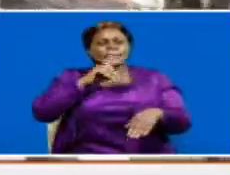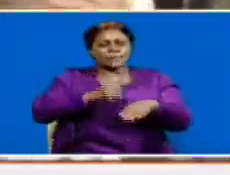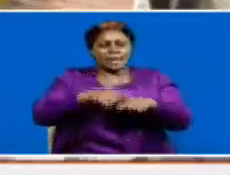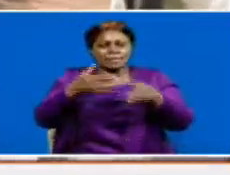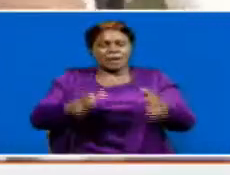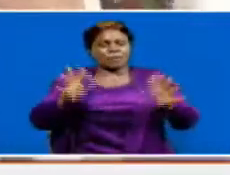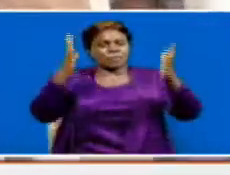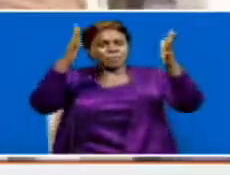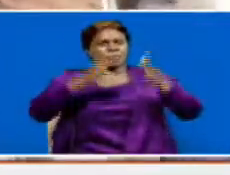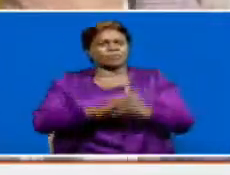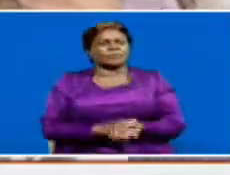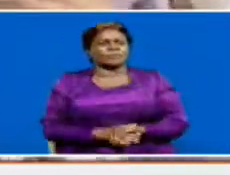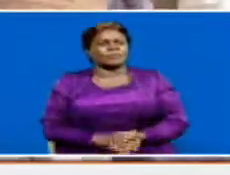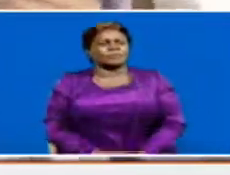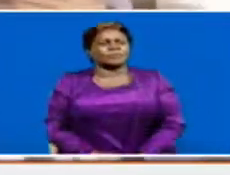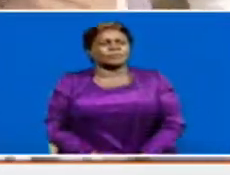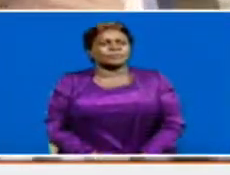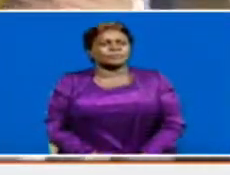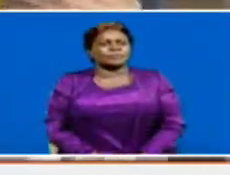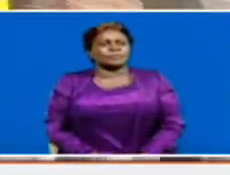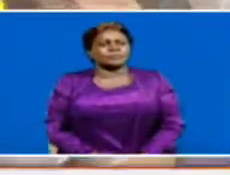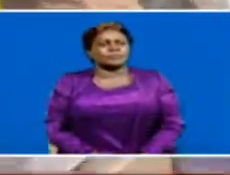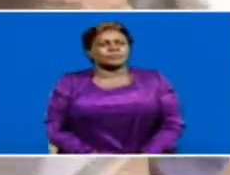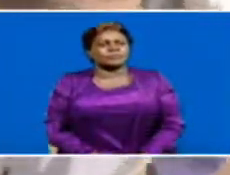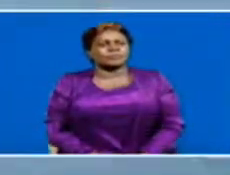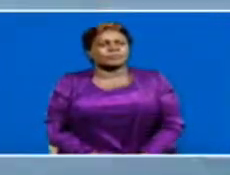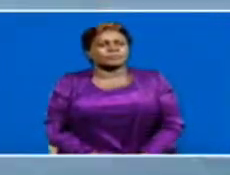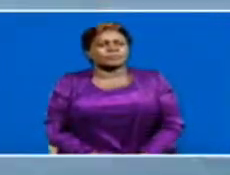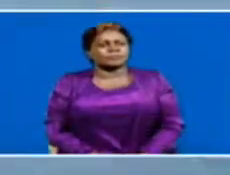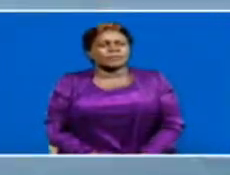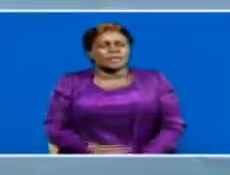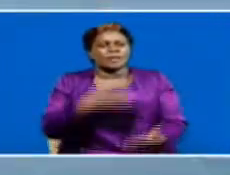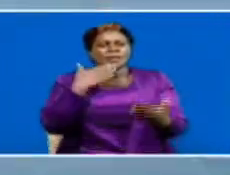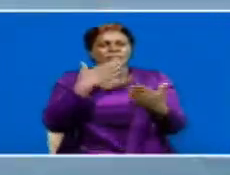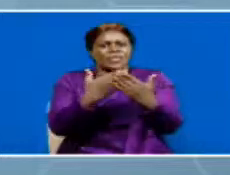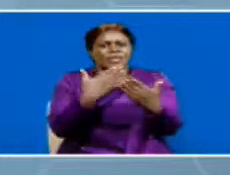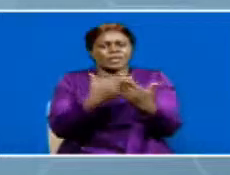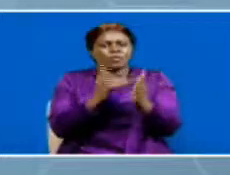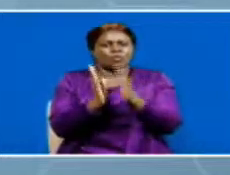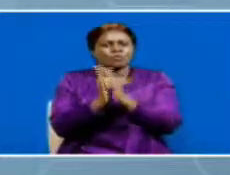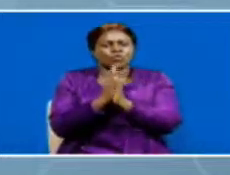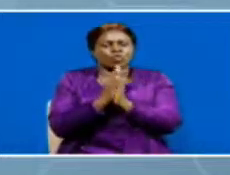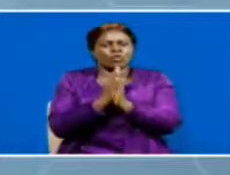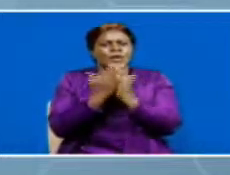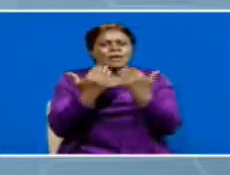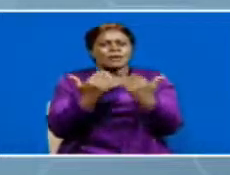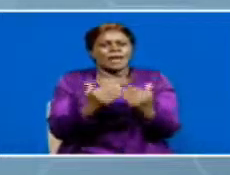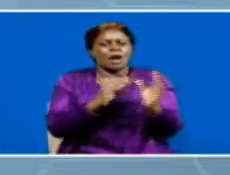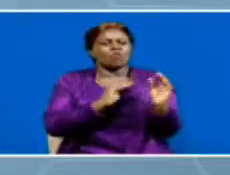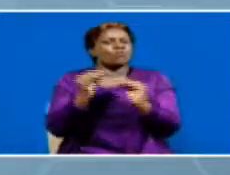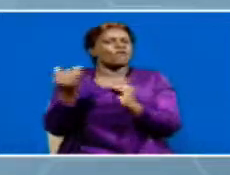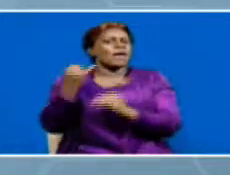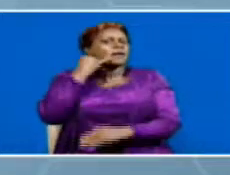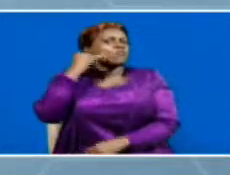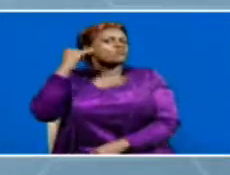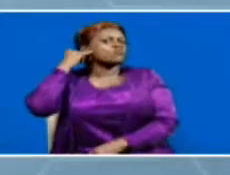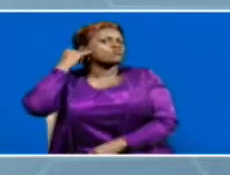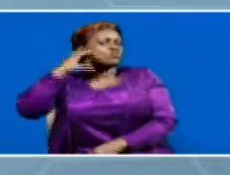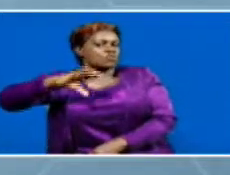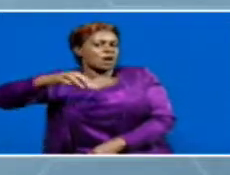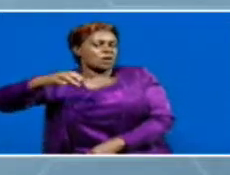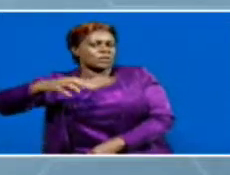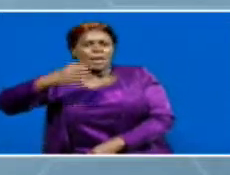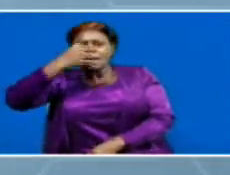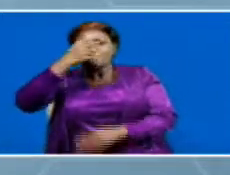festive season. Husna Muhammad, KT News. Thank you, Husna, for that story. But now we go straight to Nakuru County,